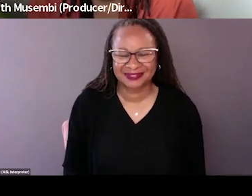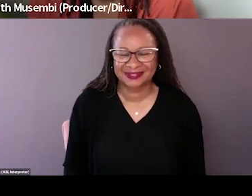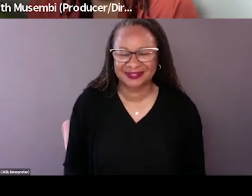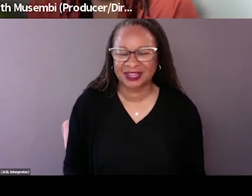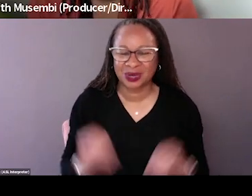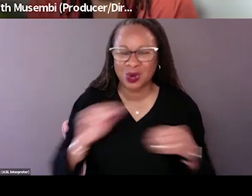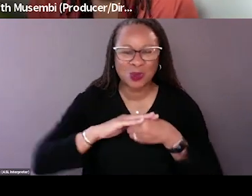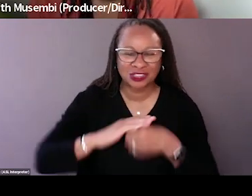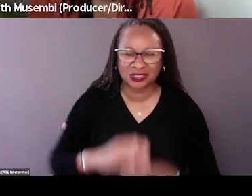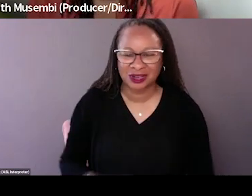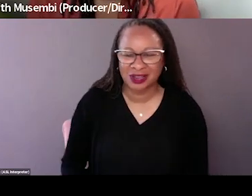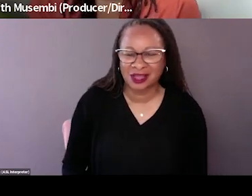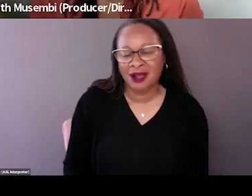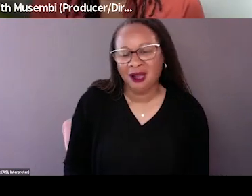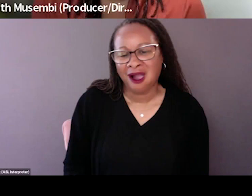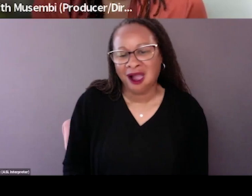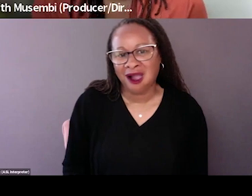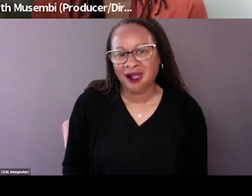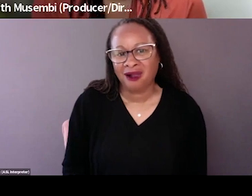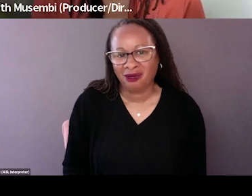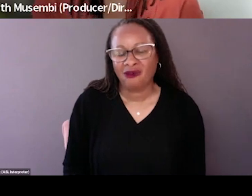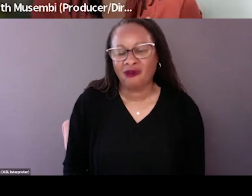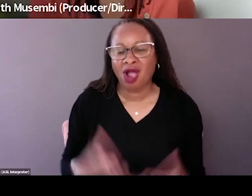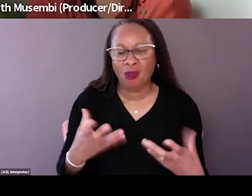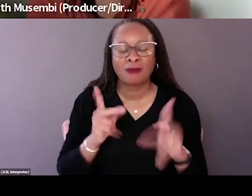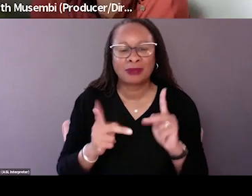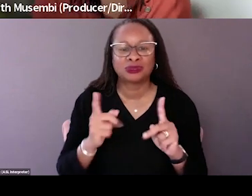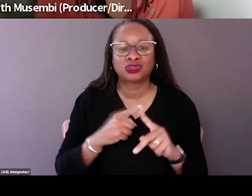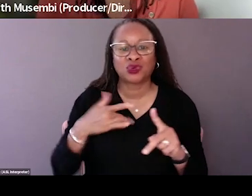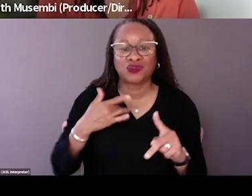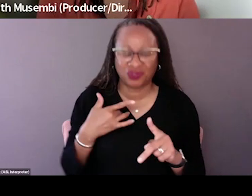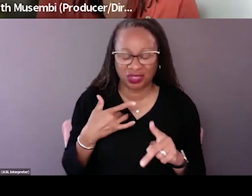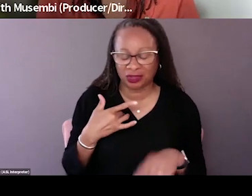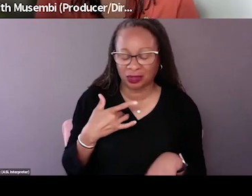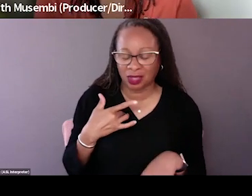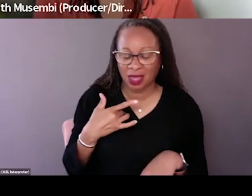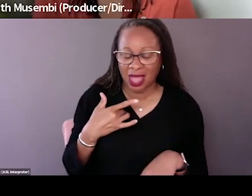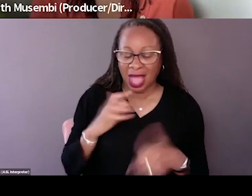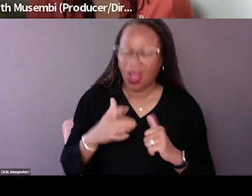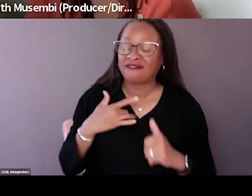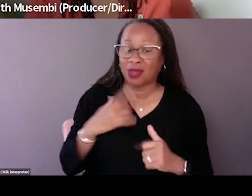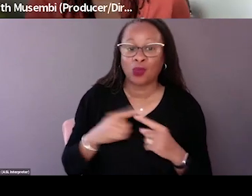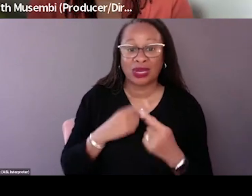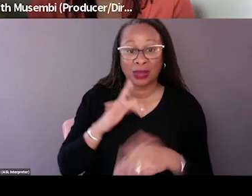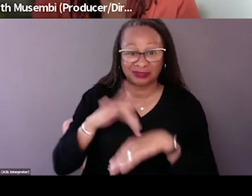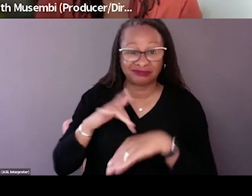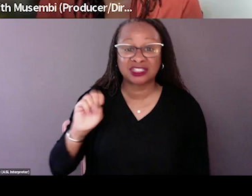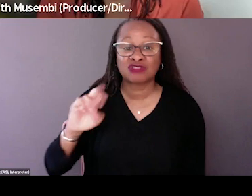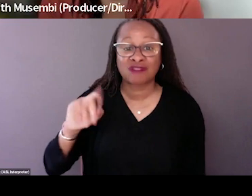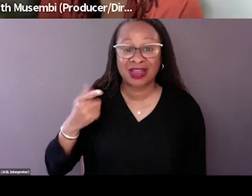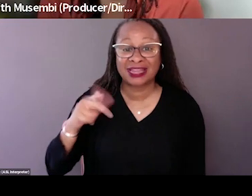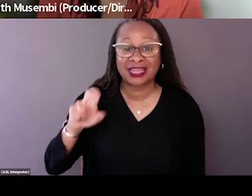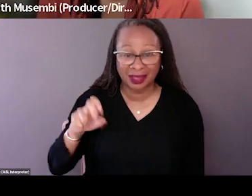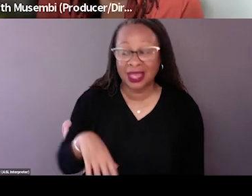essentially, I want people to feel how I felt about Selenge, because if they do, then we'll have lots of people